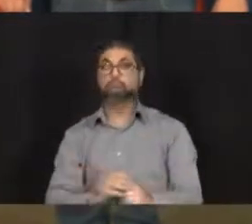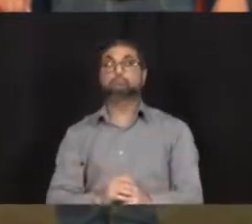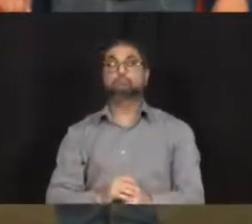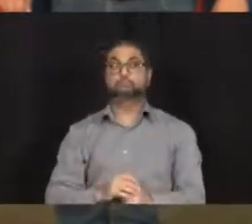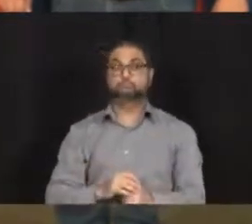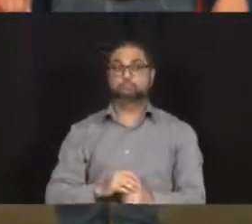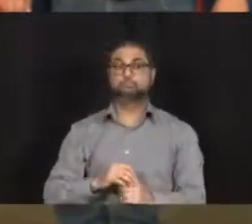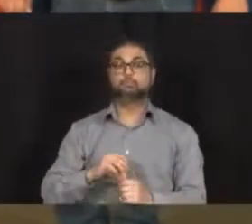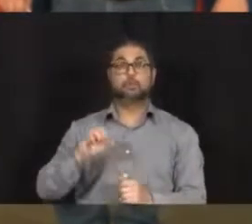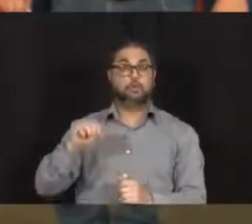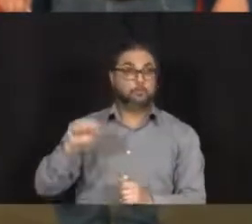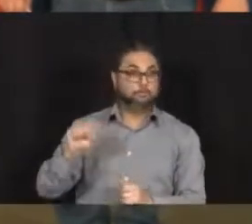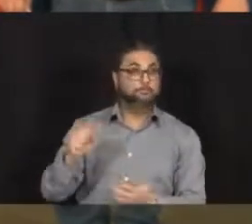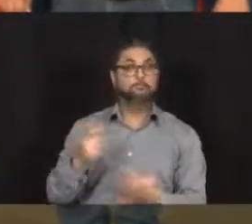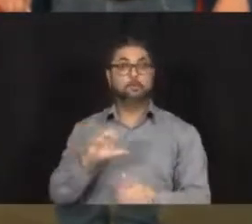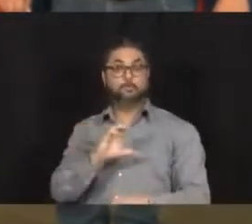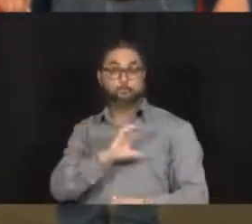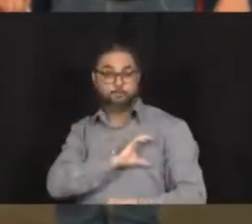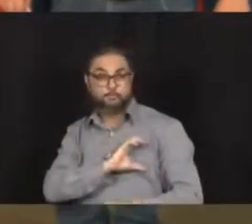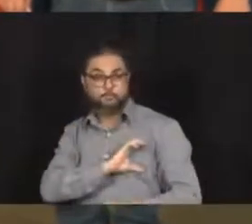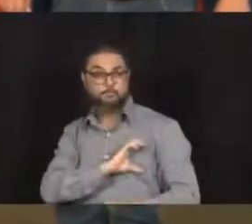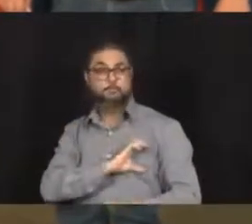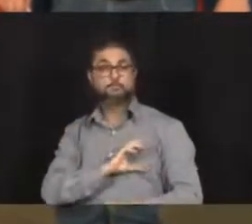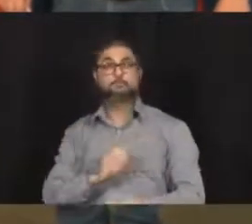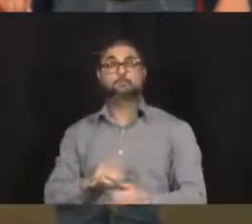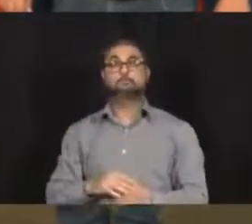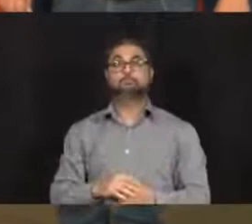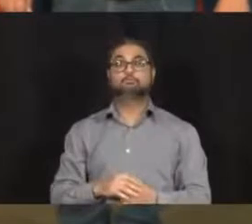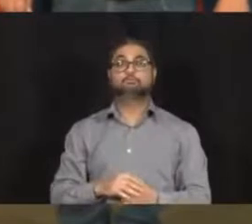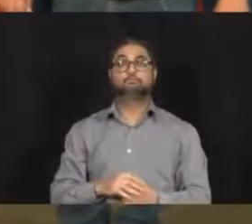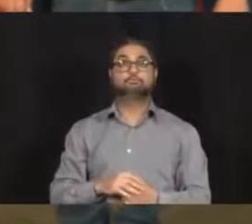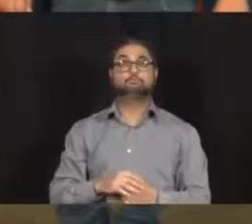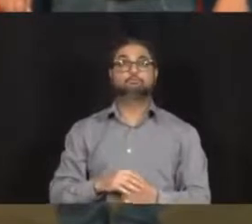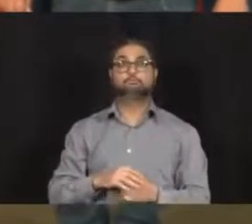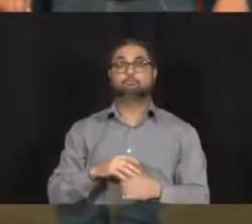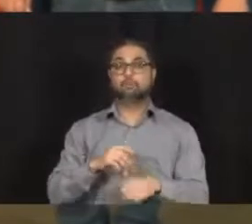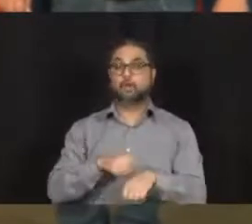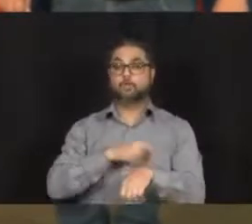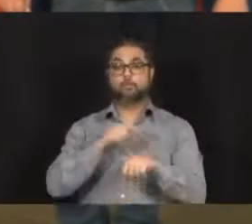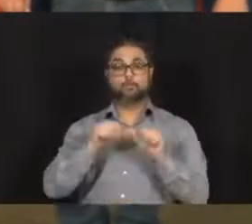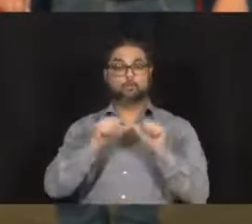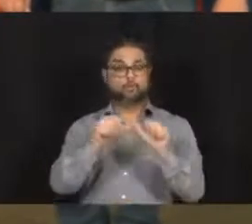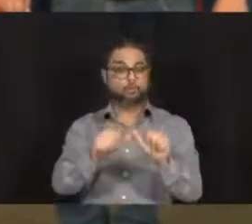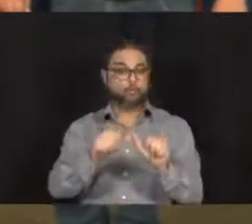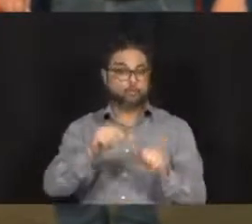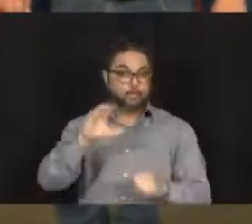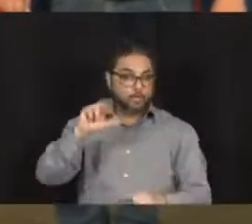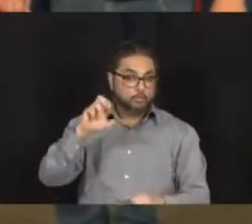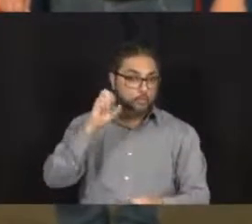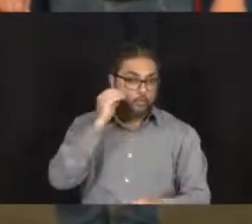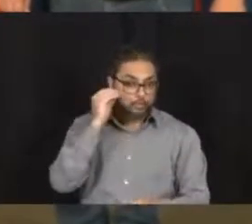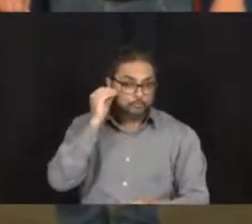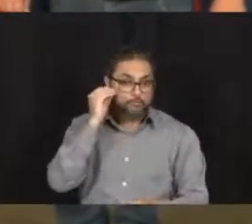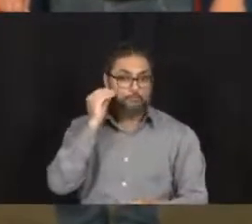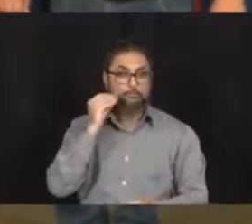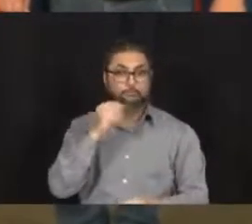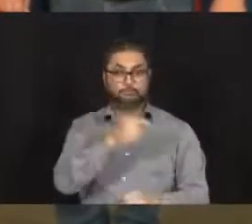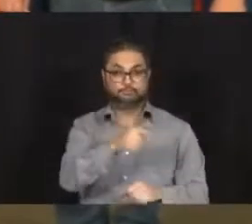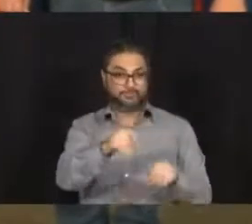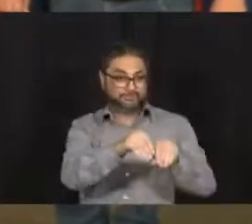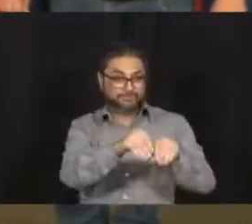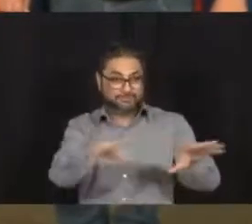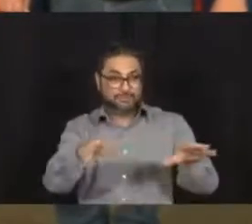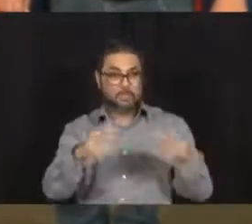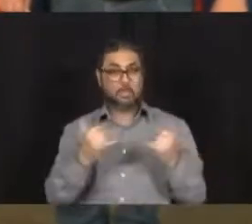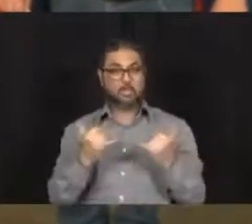in long-term care homes where there has been an outbreak. We're now at, unfortunately, 101 homes that